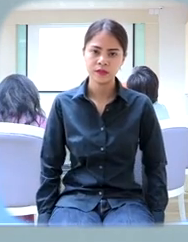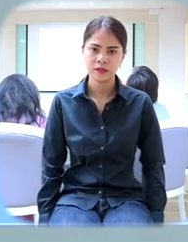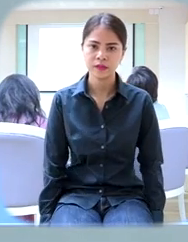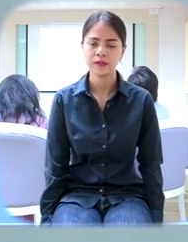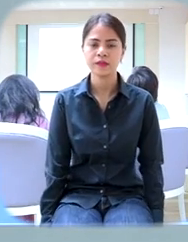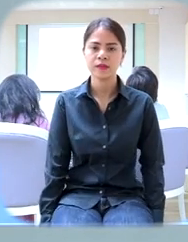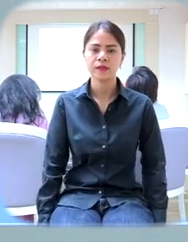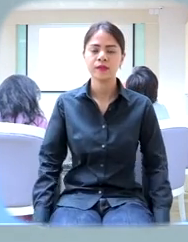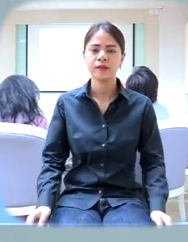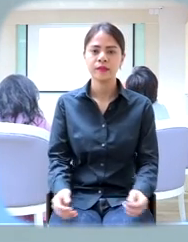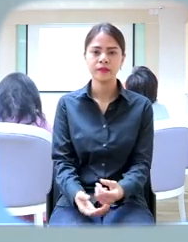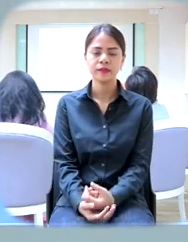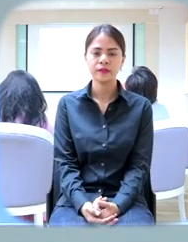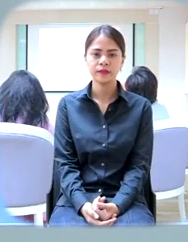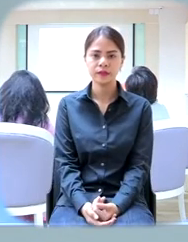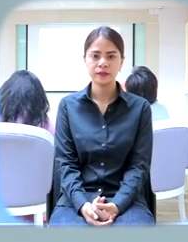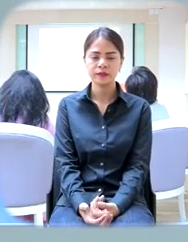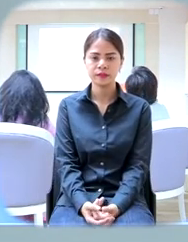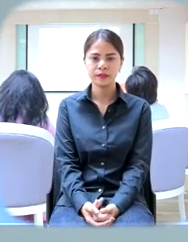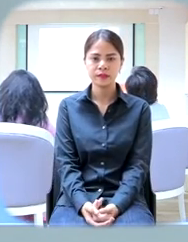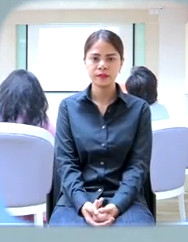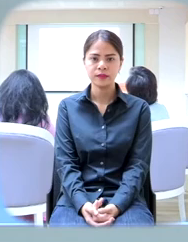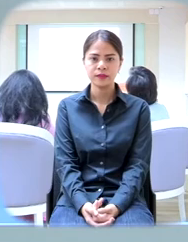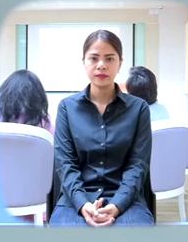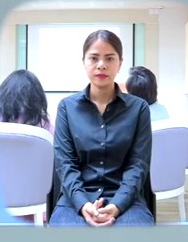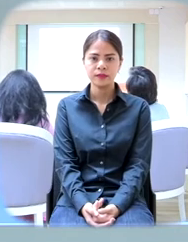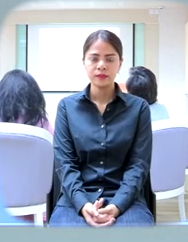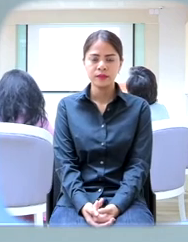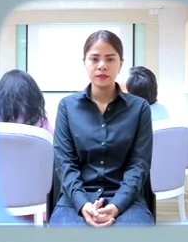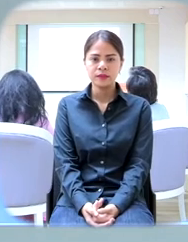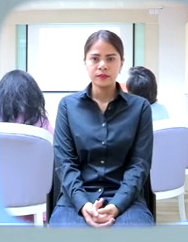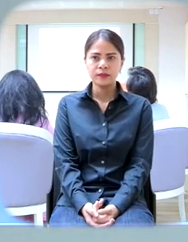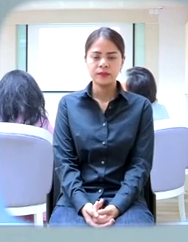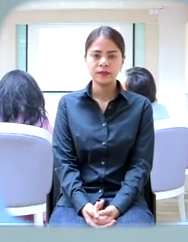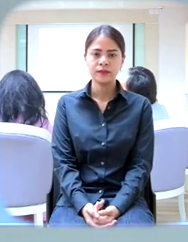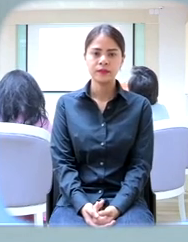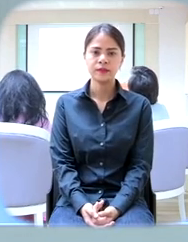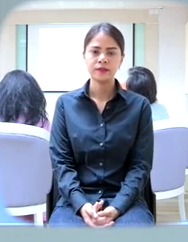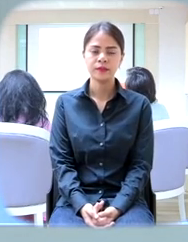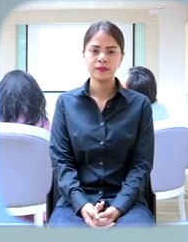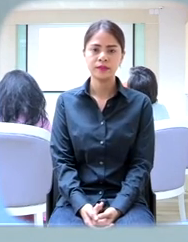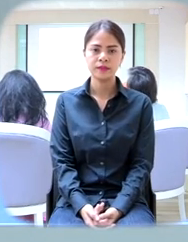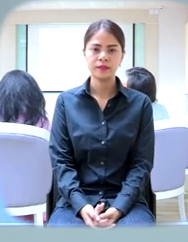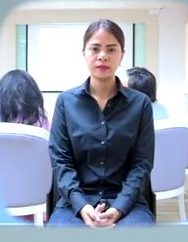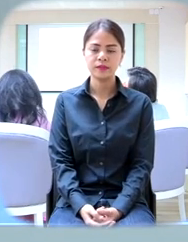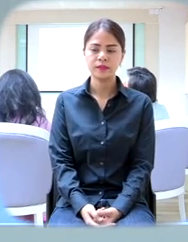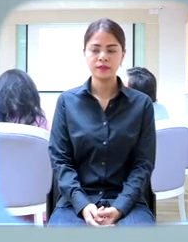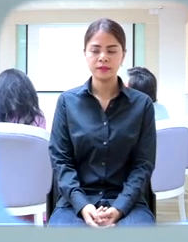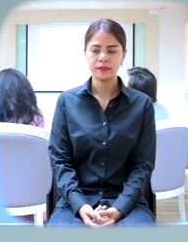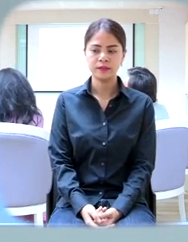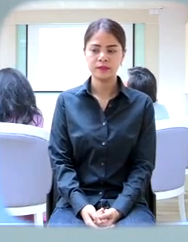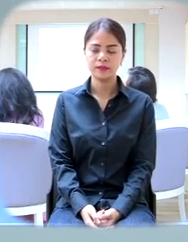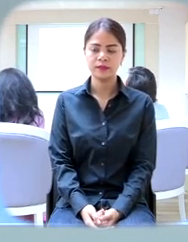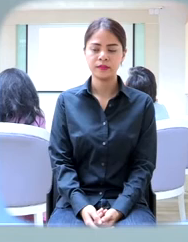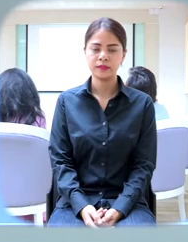only exist as manuscripts. And we hope all the time that new editions and translations of